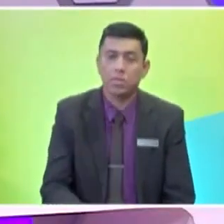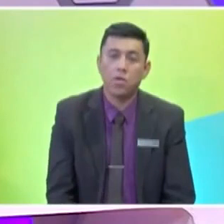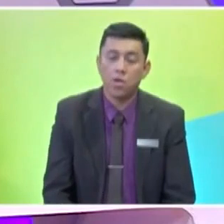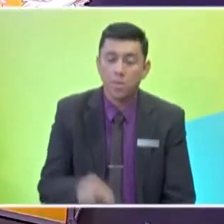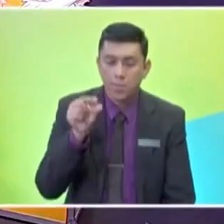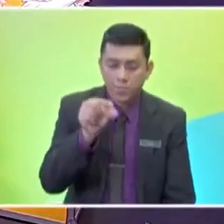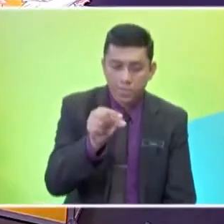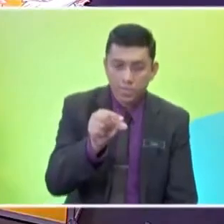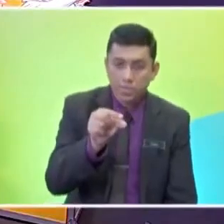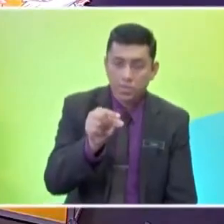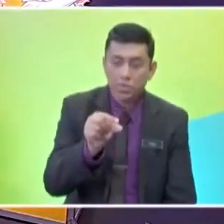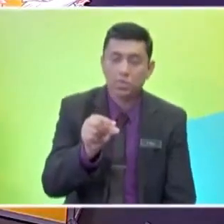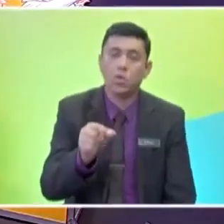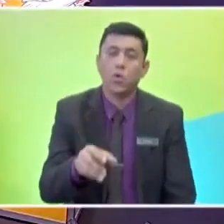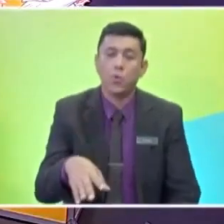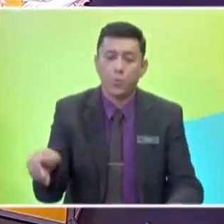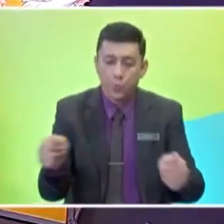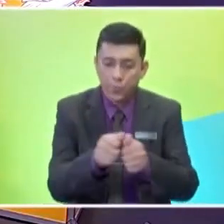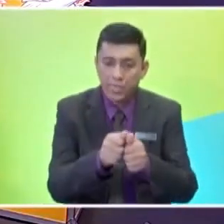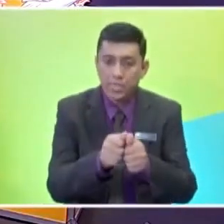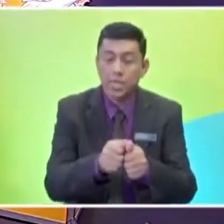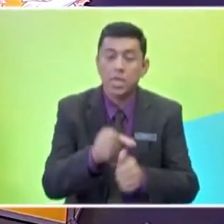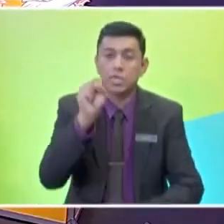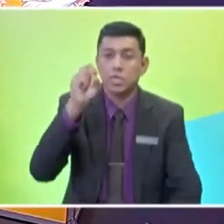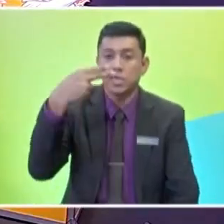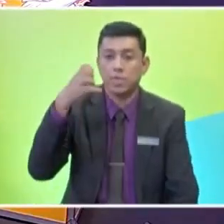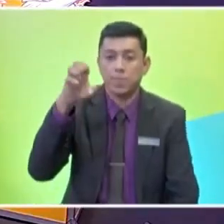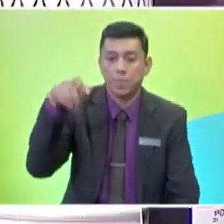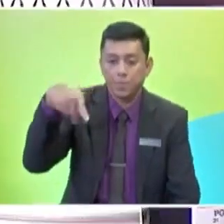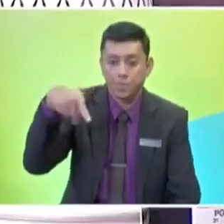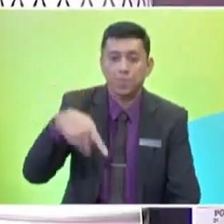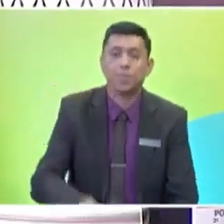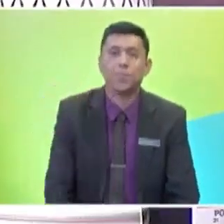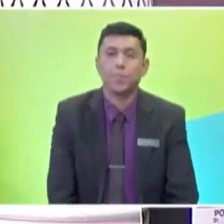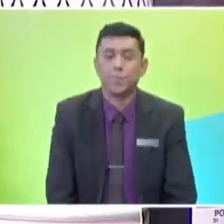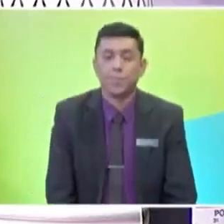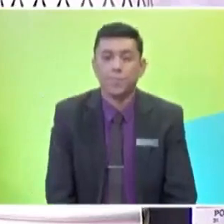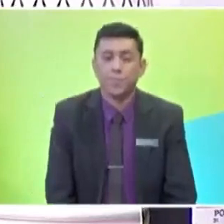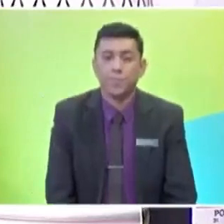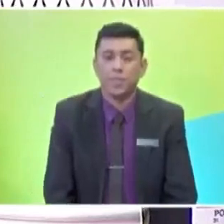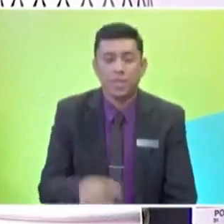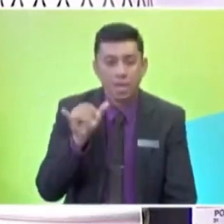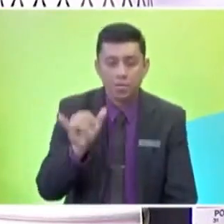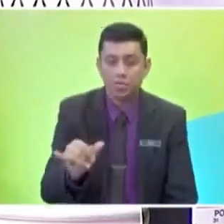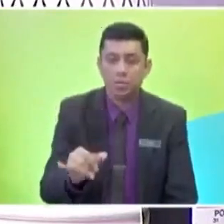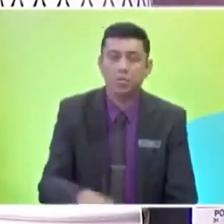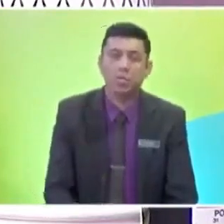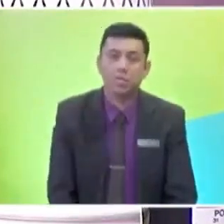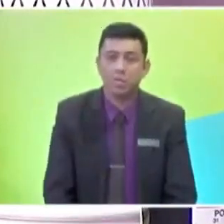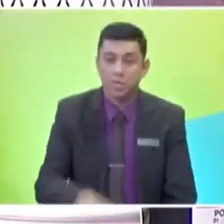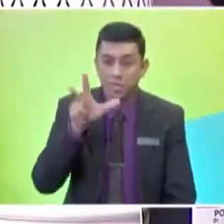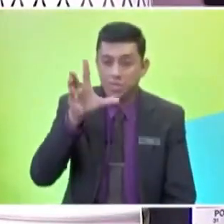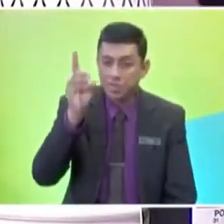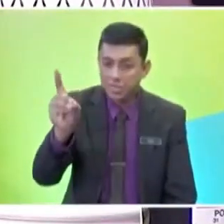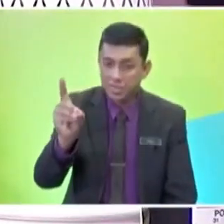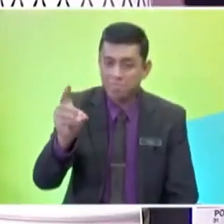paste your sheep's head. Okay, in the middle like this. Here. Yes. And our 3D sheep